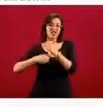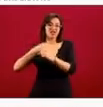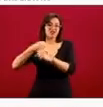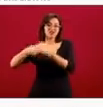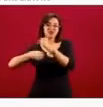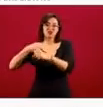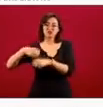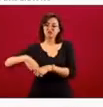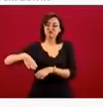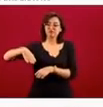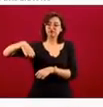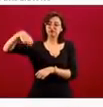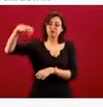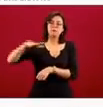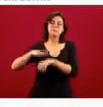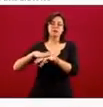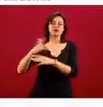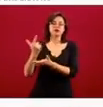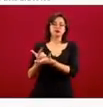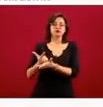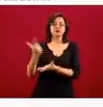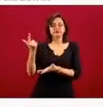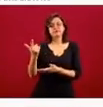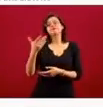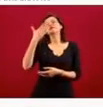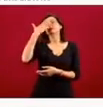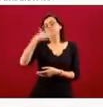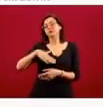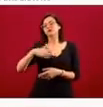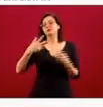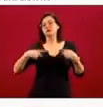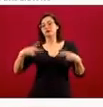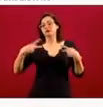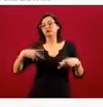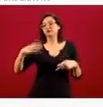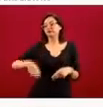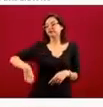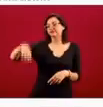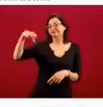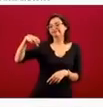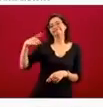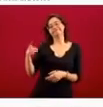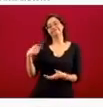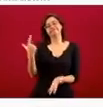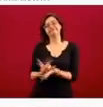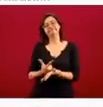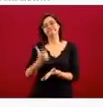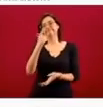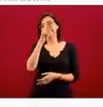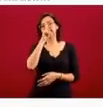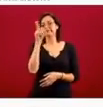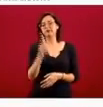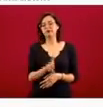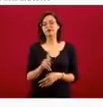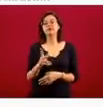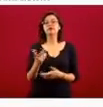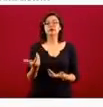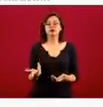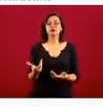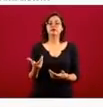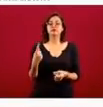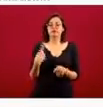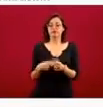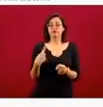bars, and basically they have a direct relation with age, with an increase in age group.